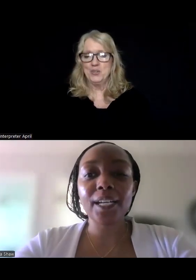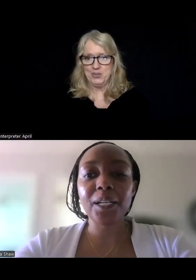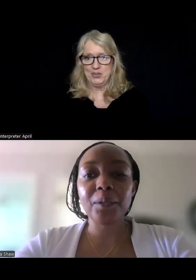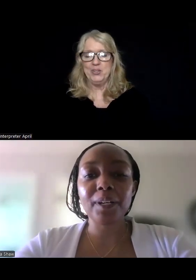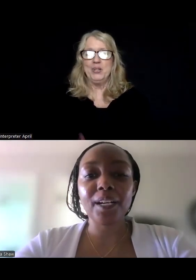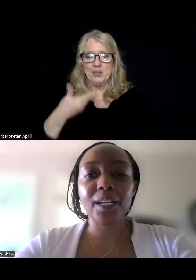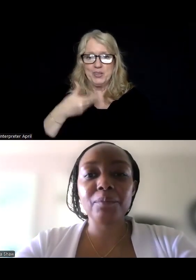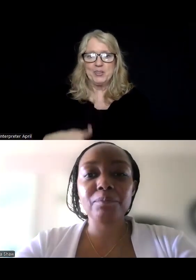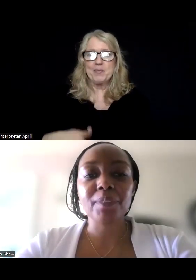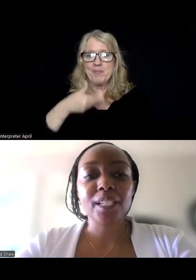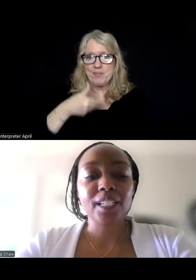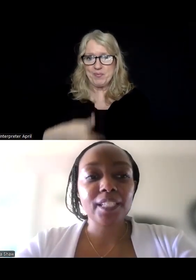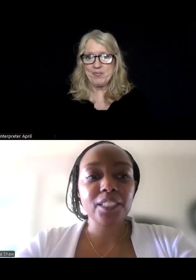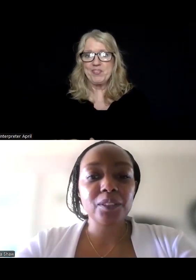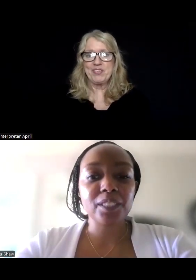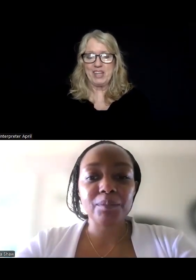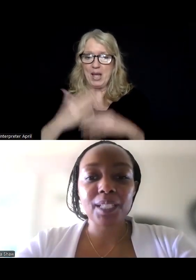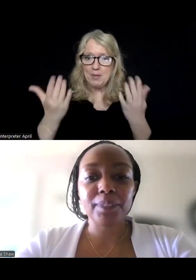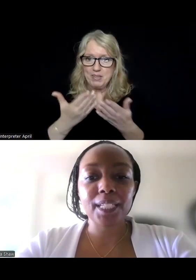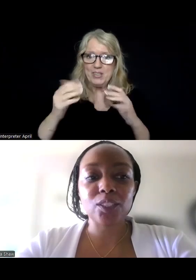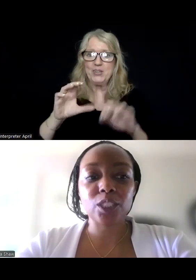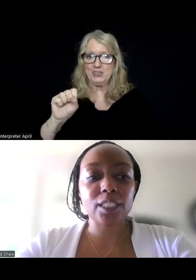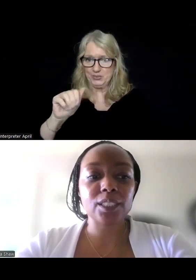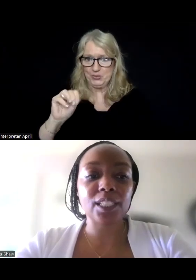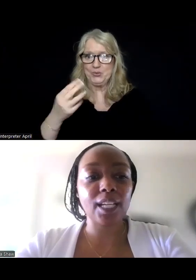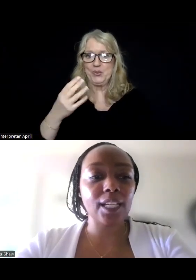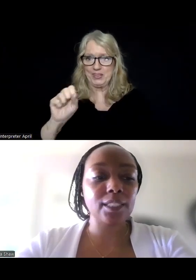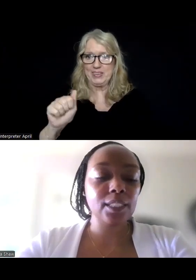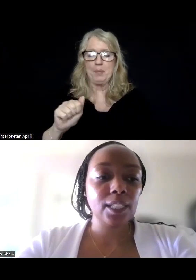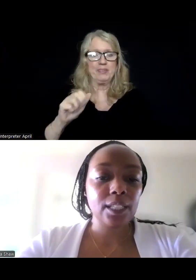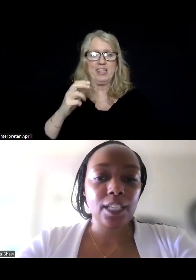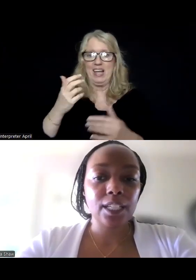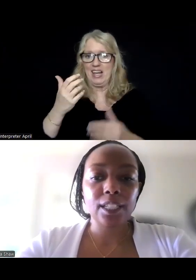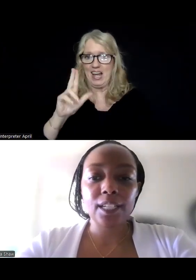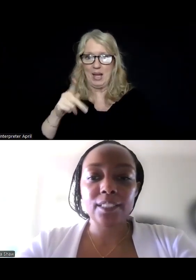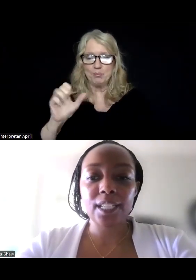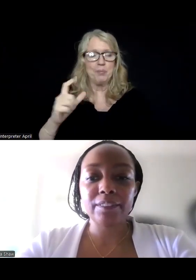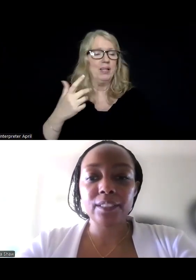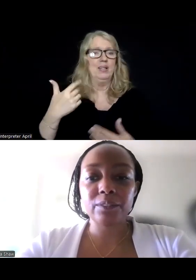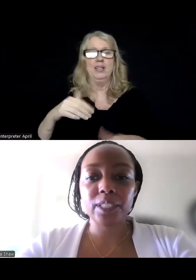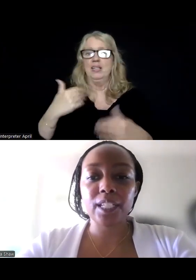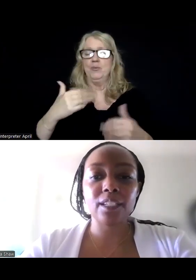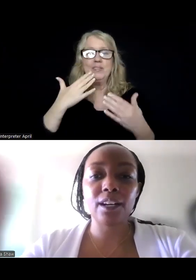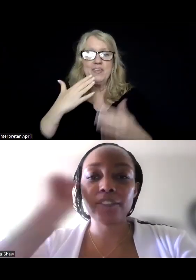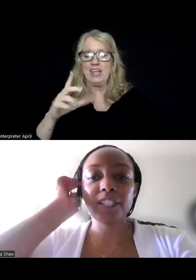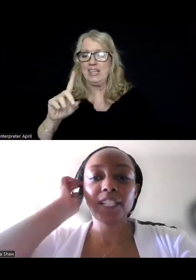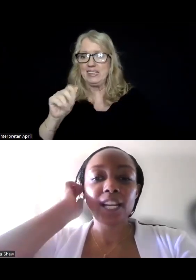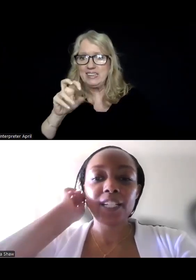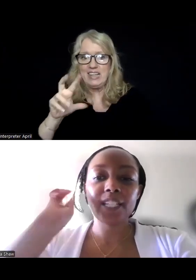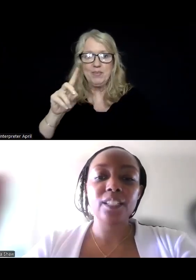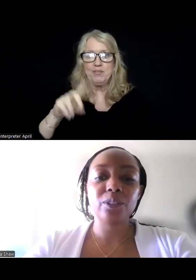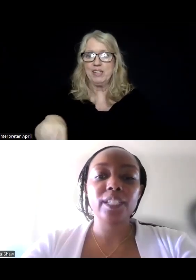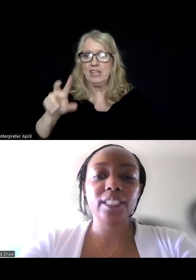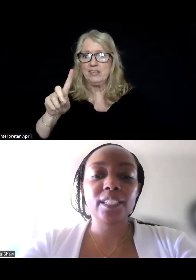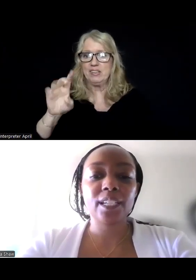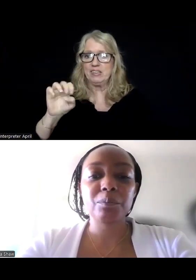I am here to do the SAMHSA update. Just can't thank David Dvorny enough,